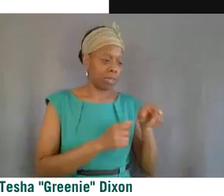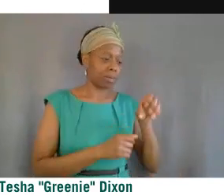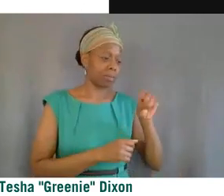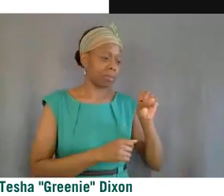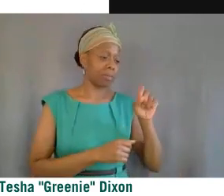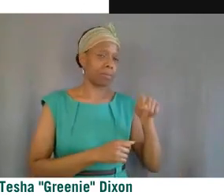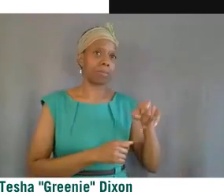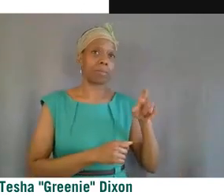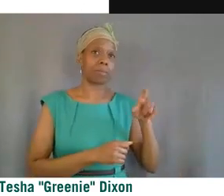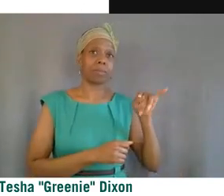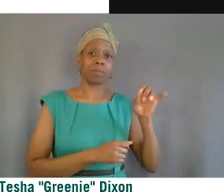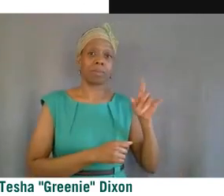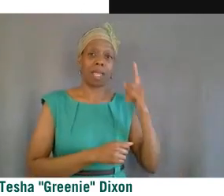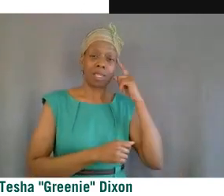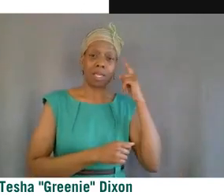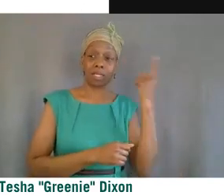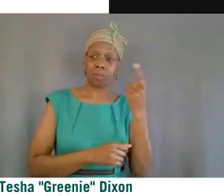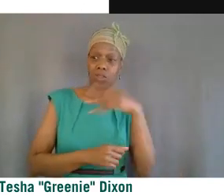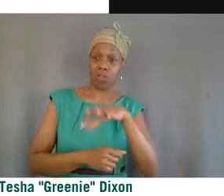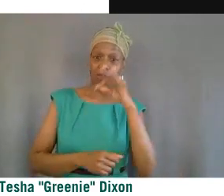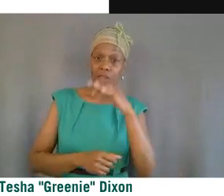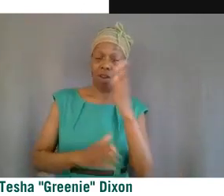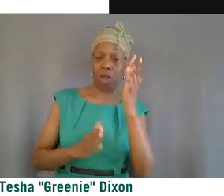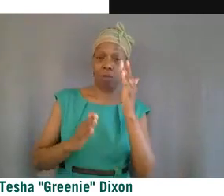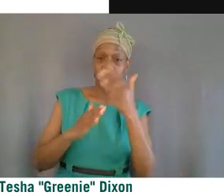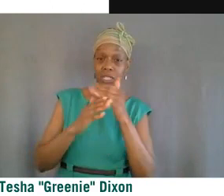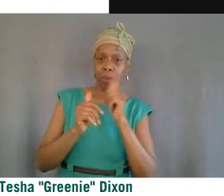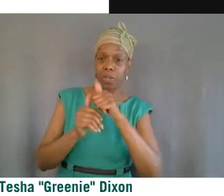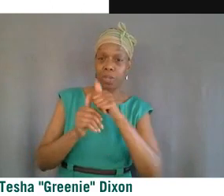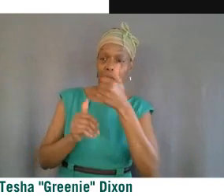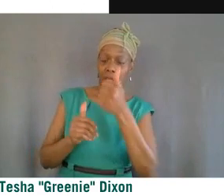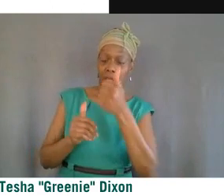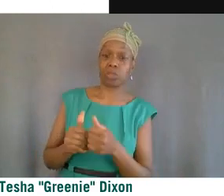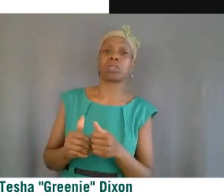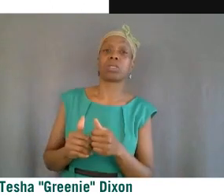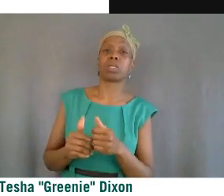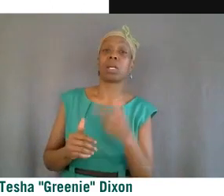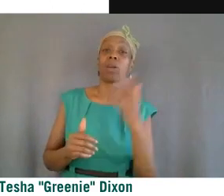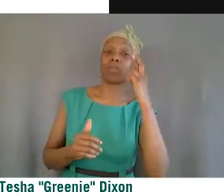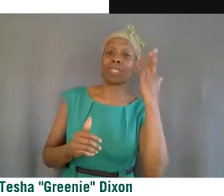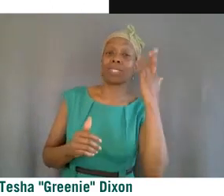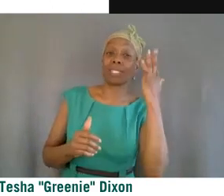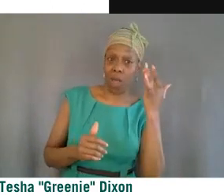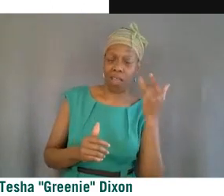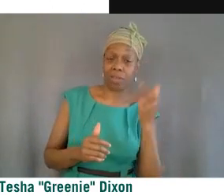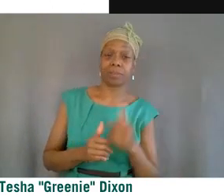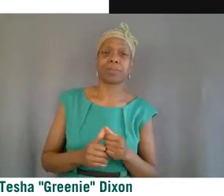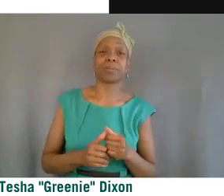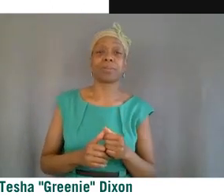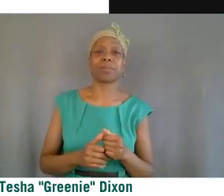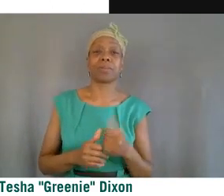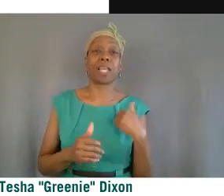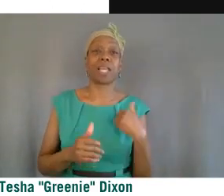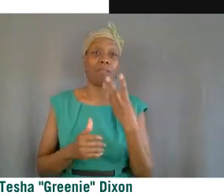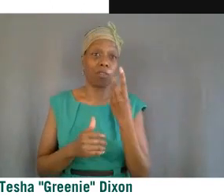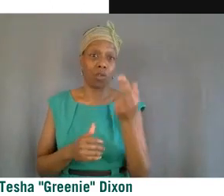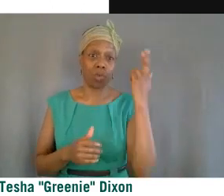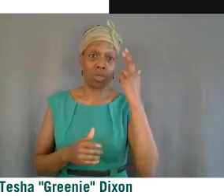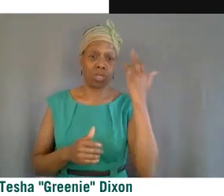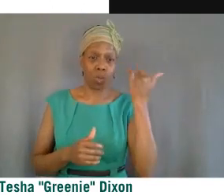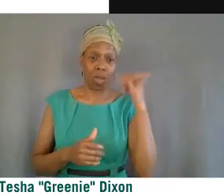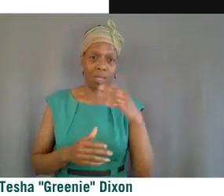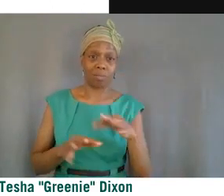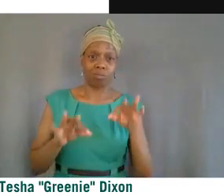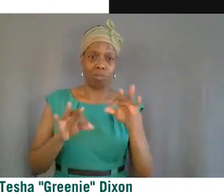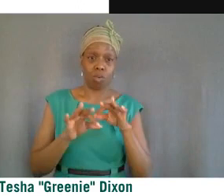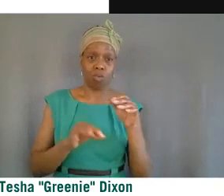I hope to share with others. Getting to the reasons why, so there are a few of them. One of them is